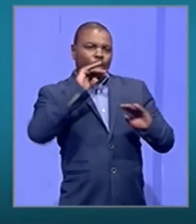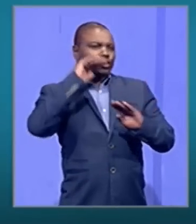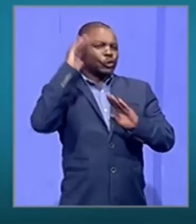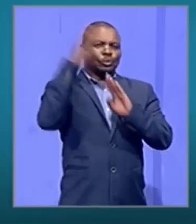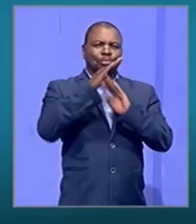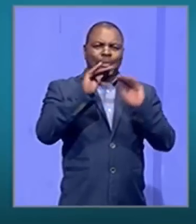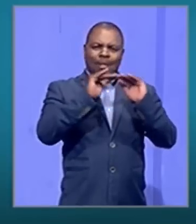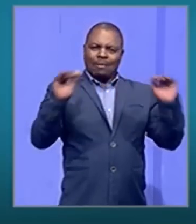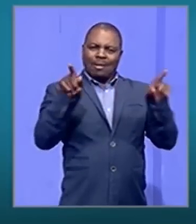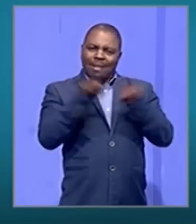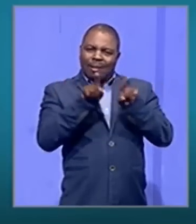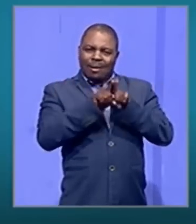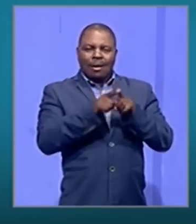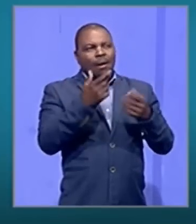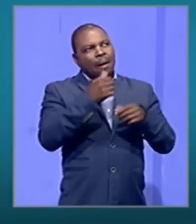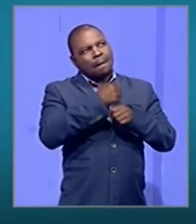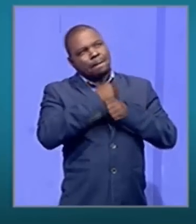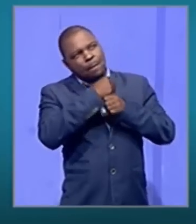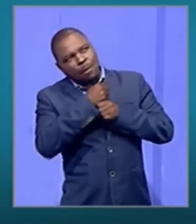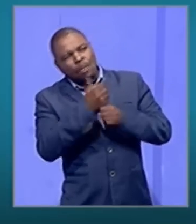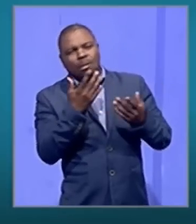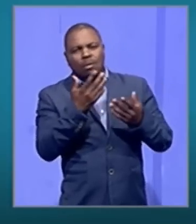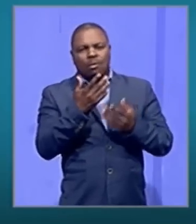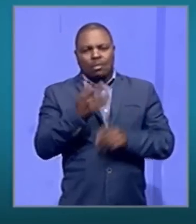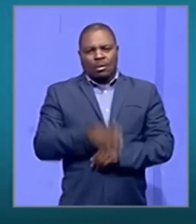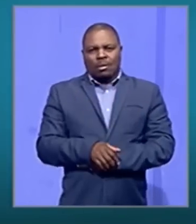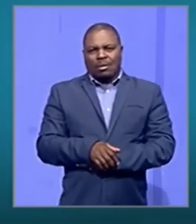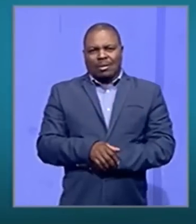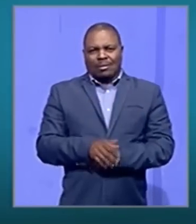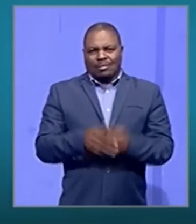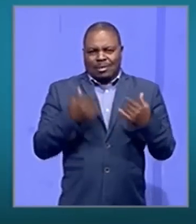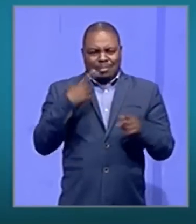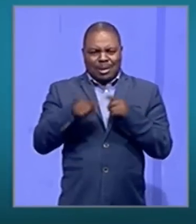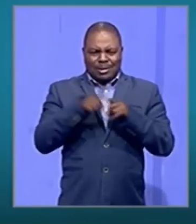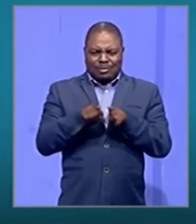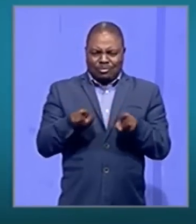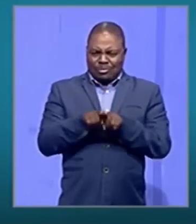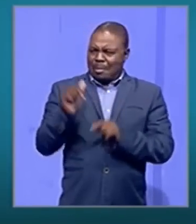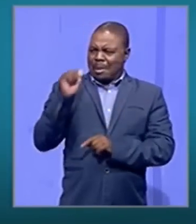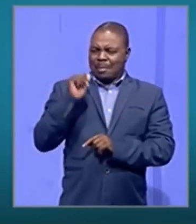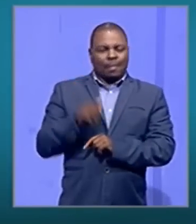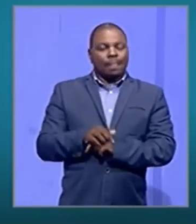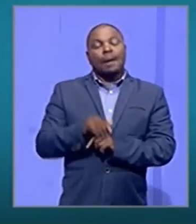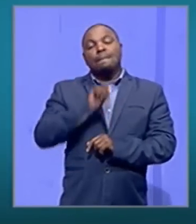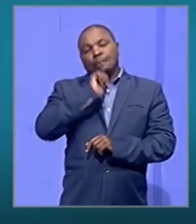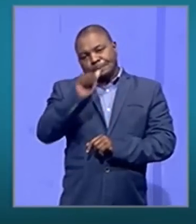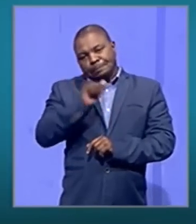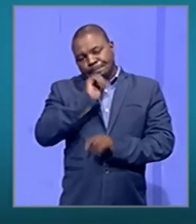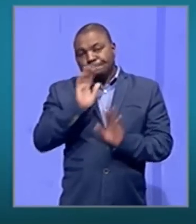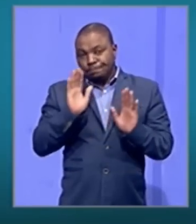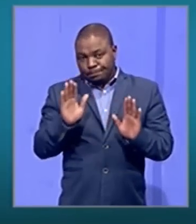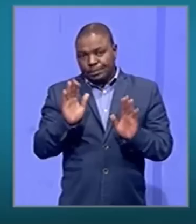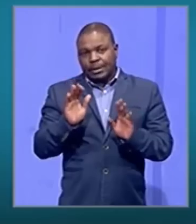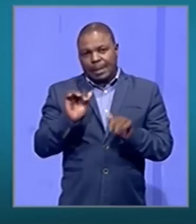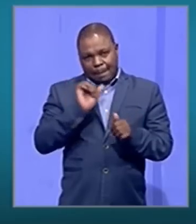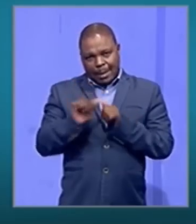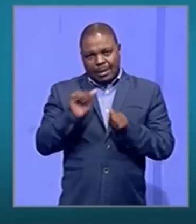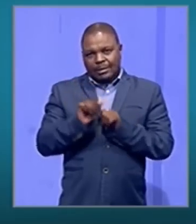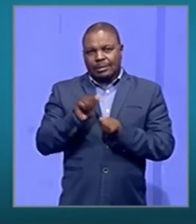godimo go swana le Mbombela ne re ka se bone tše re di bonego mara le ga go le bjalo nkabe